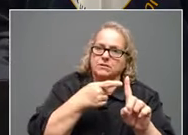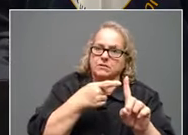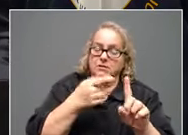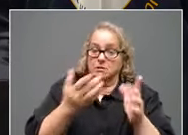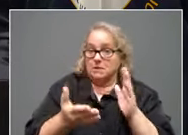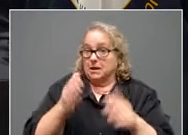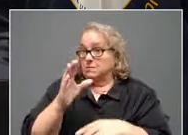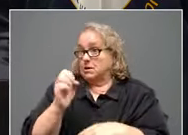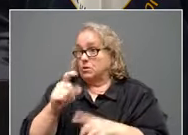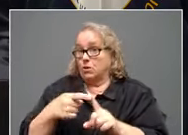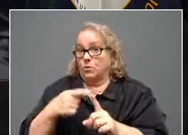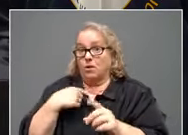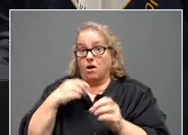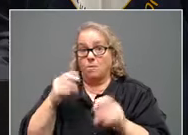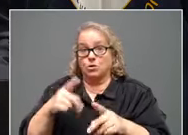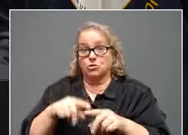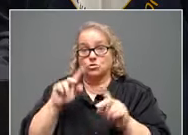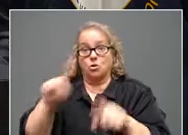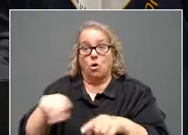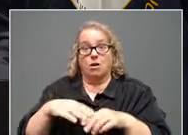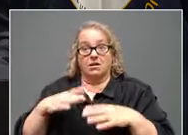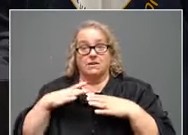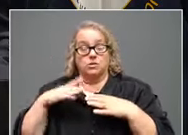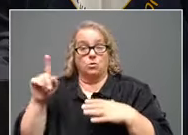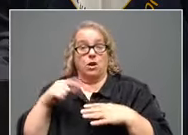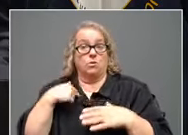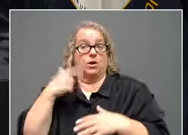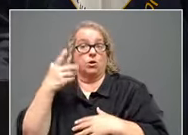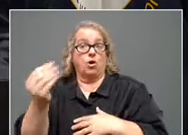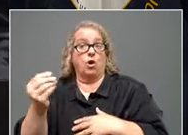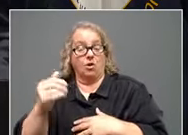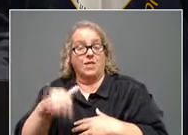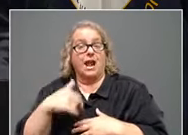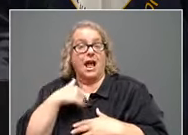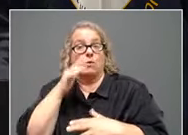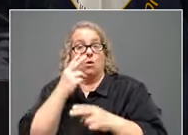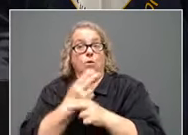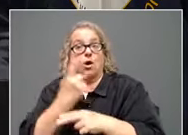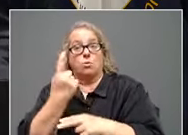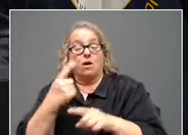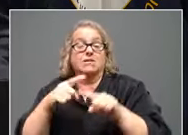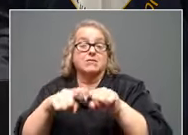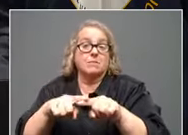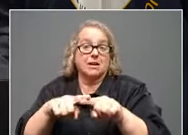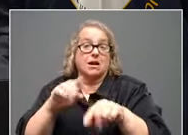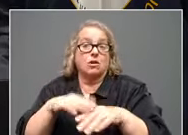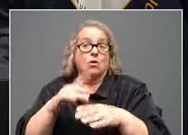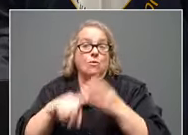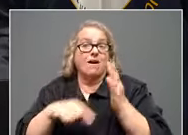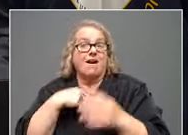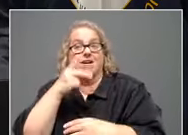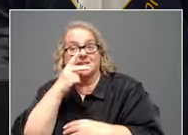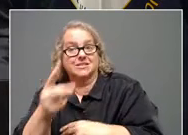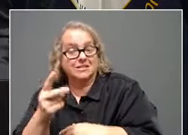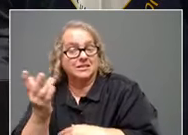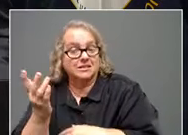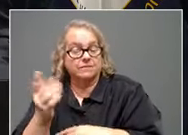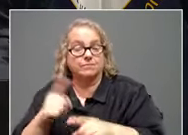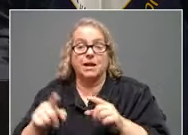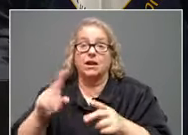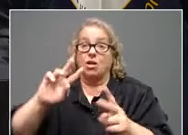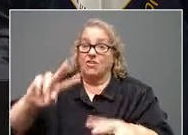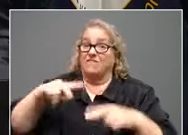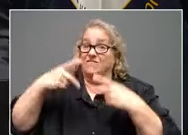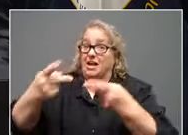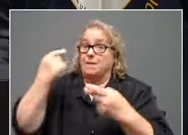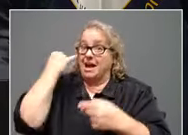get a chance to go on vacation, depending on where we go, that I'll wear one depending on what I see there. But on the flip side, if you are